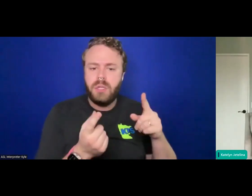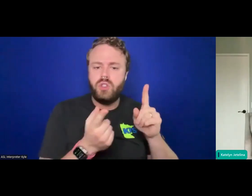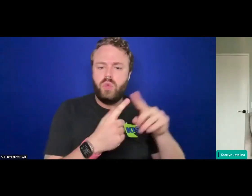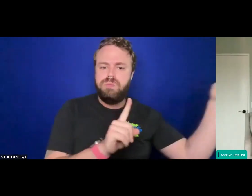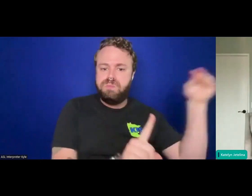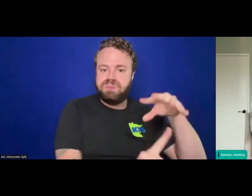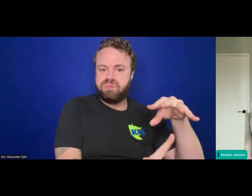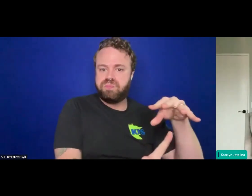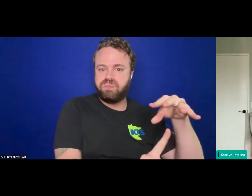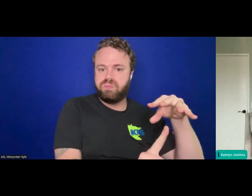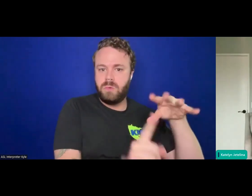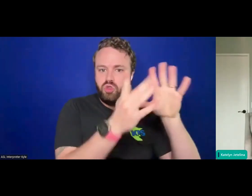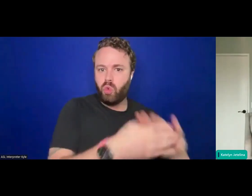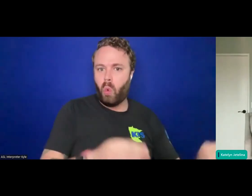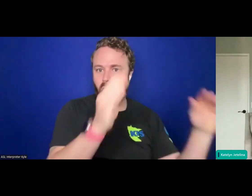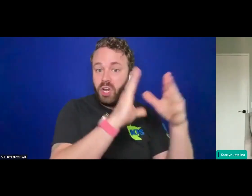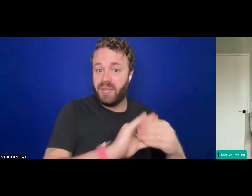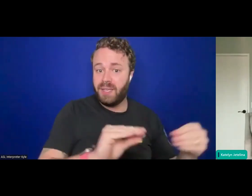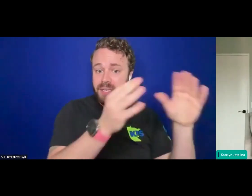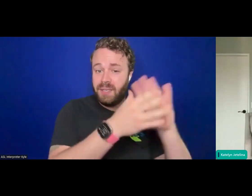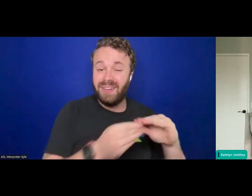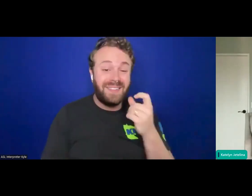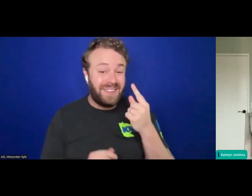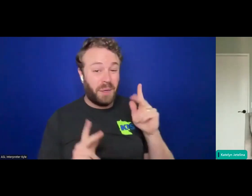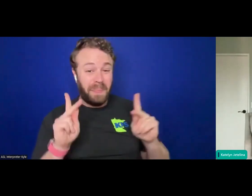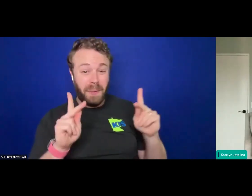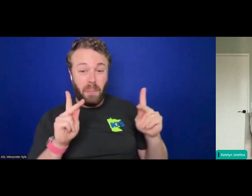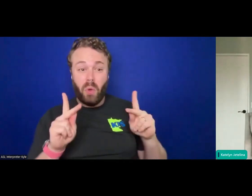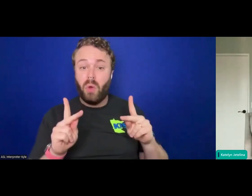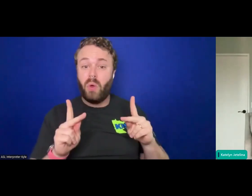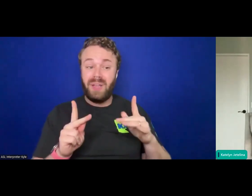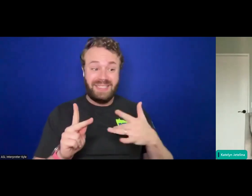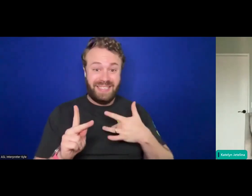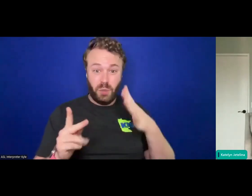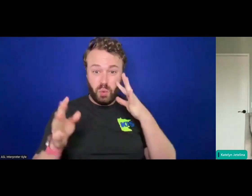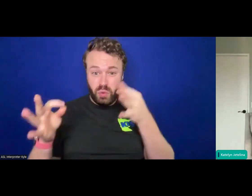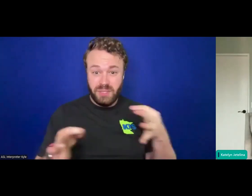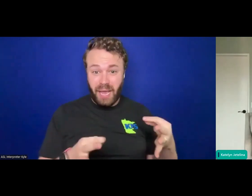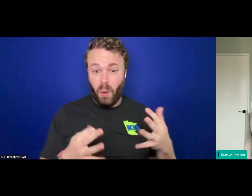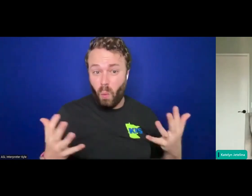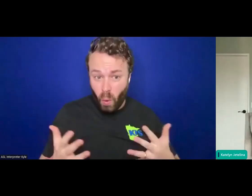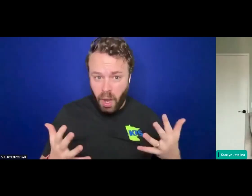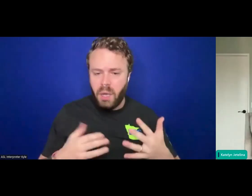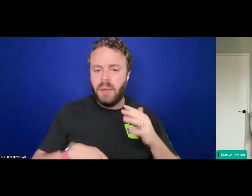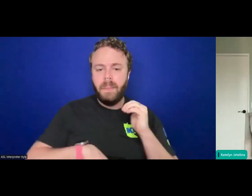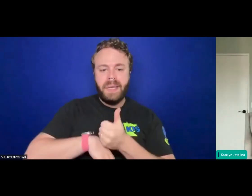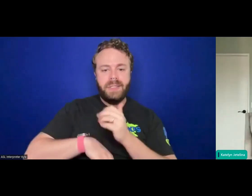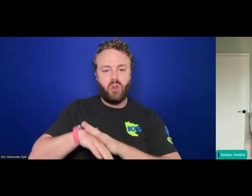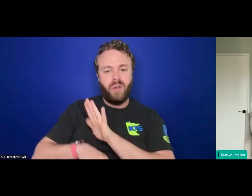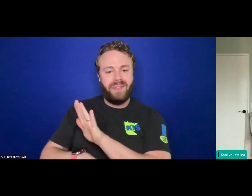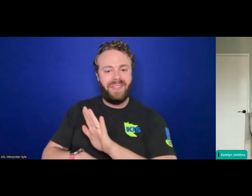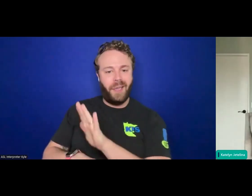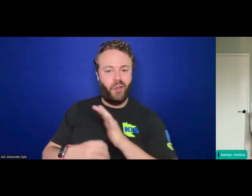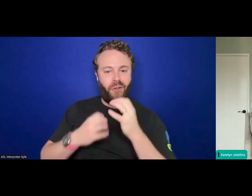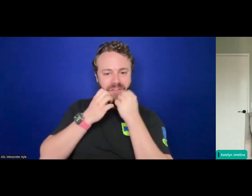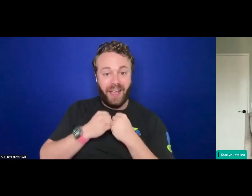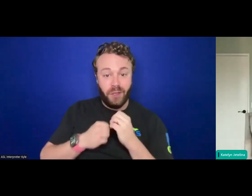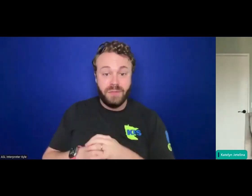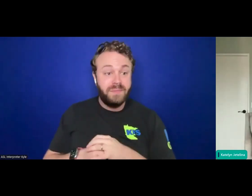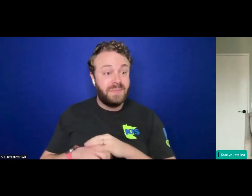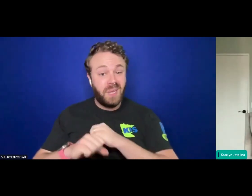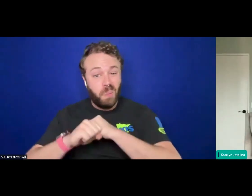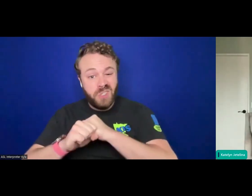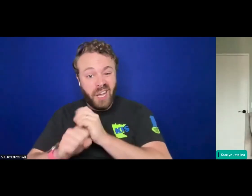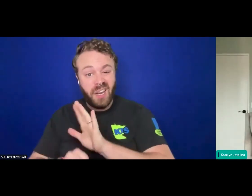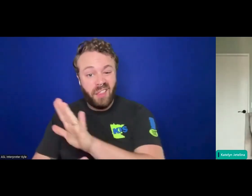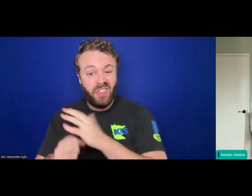decisions based on what matters most in their lives, right? Protecting loved ones, keeping their kids in schools,